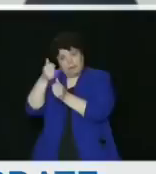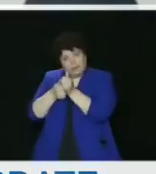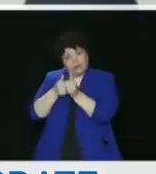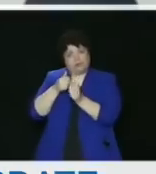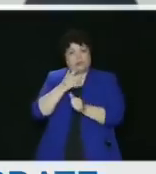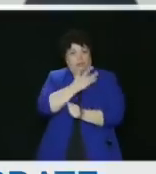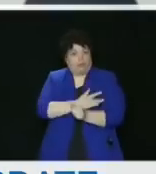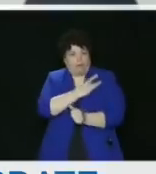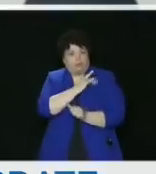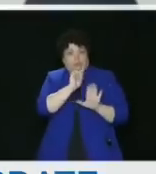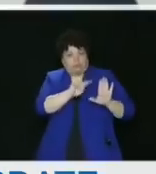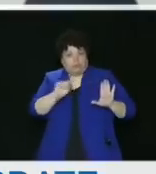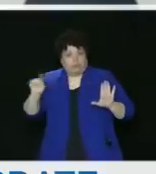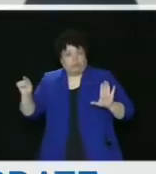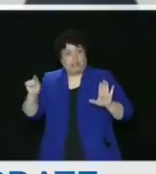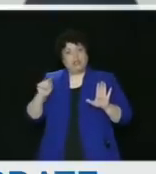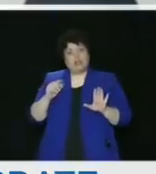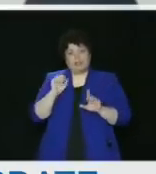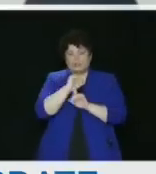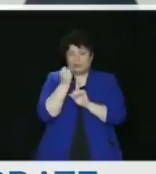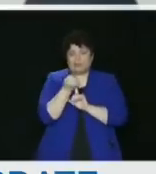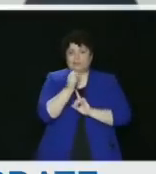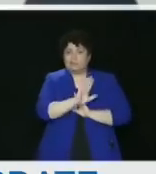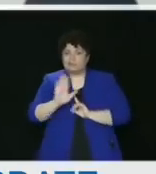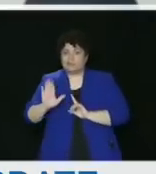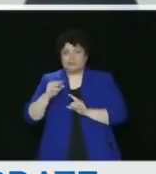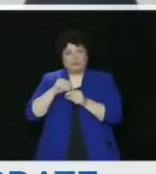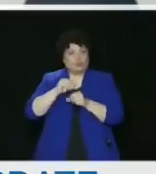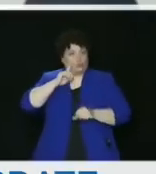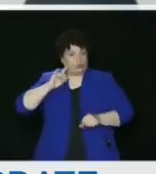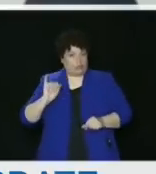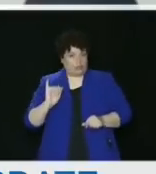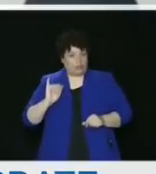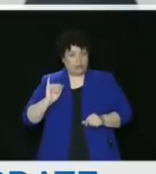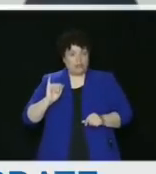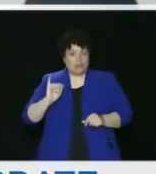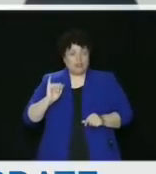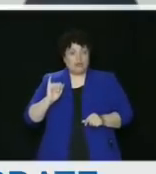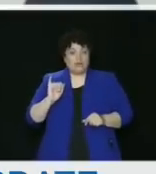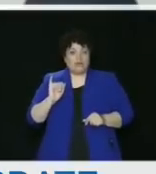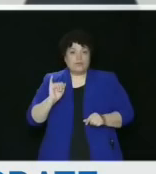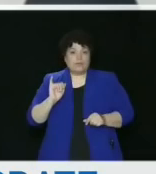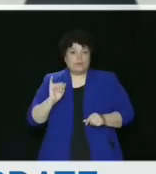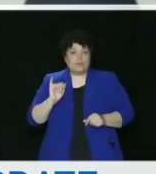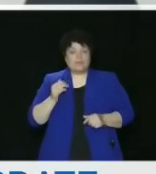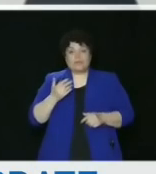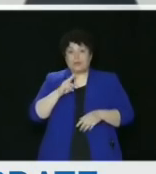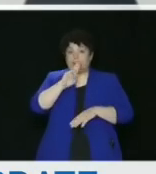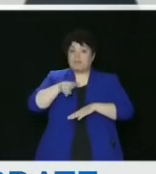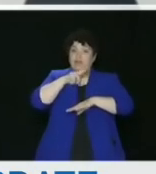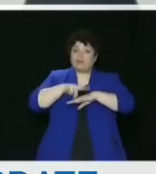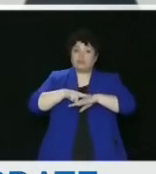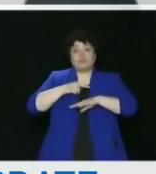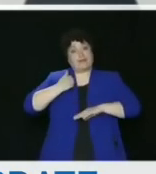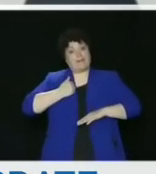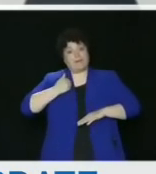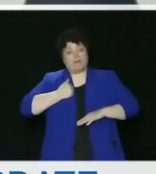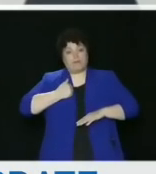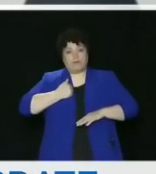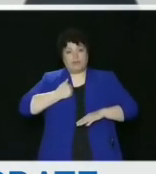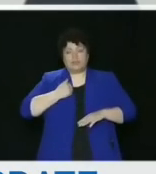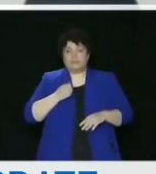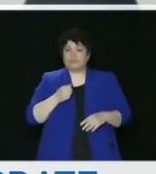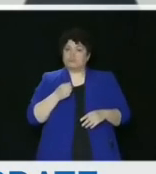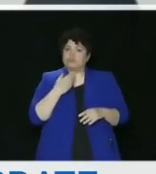region, each province and territory. But we can say that at least on the national level, it's good news that